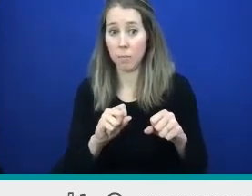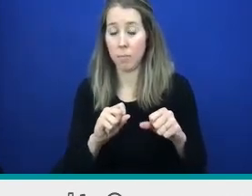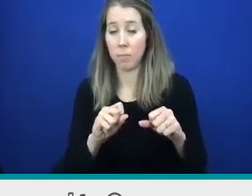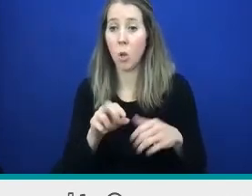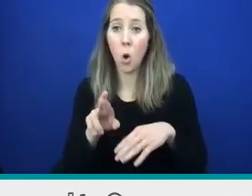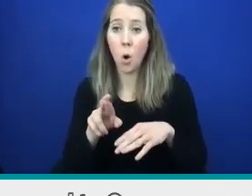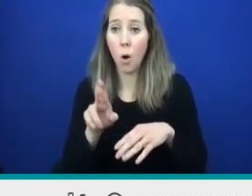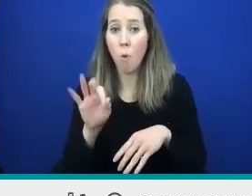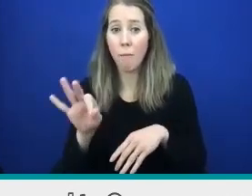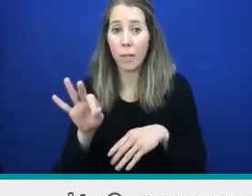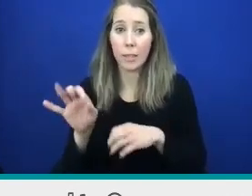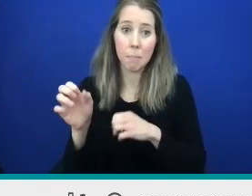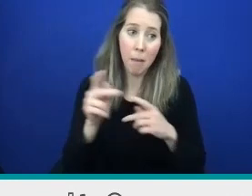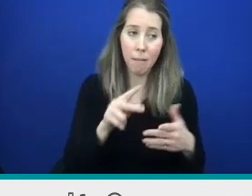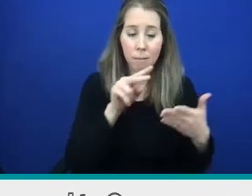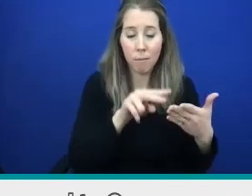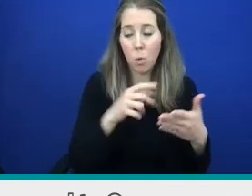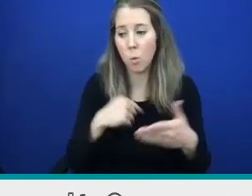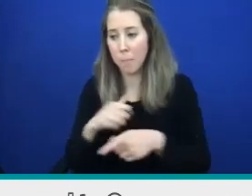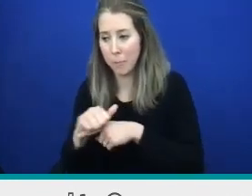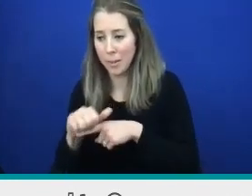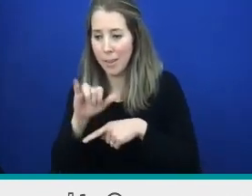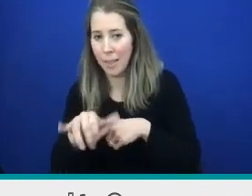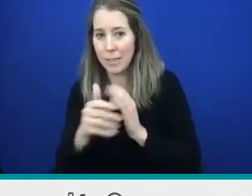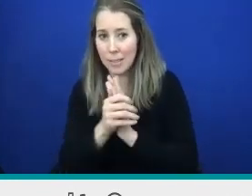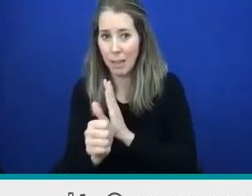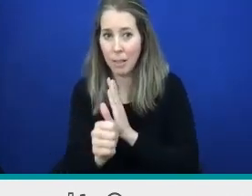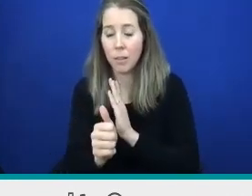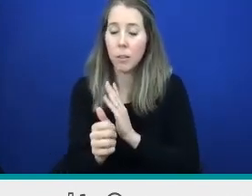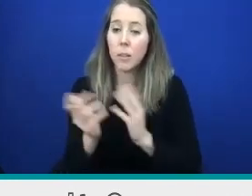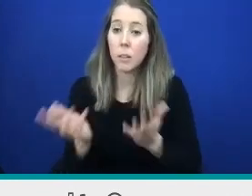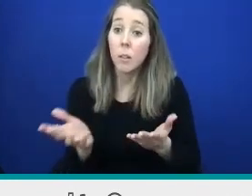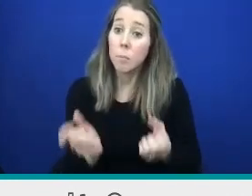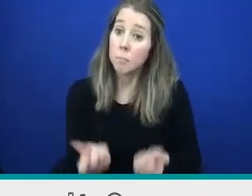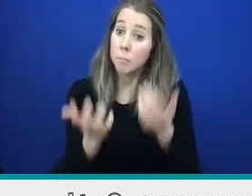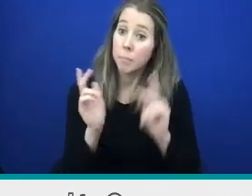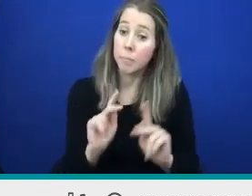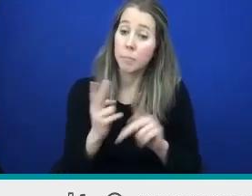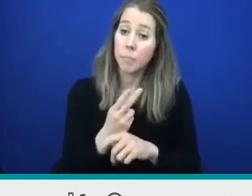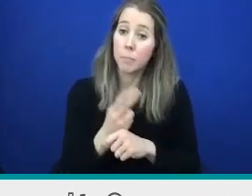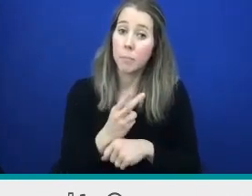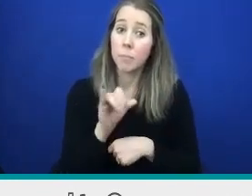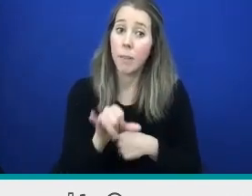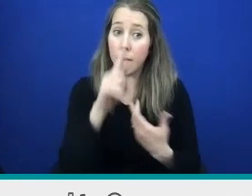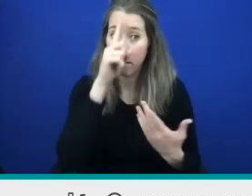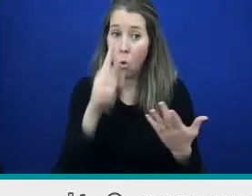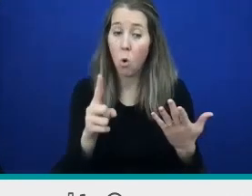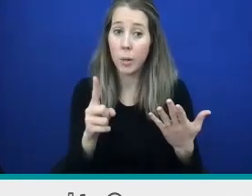reference back to as we're practicing this particular skill. A lot of people will use it for